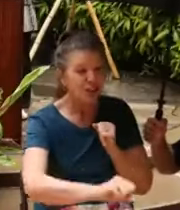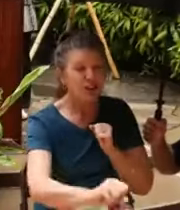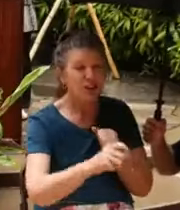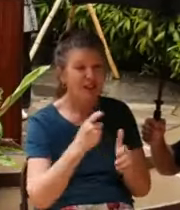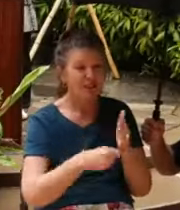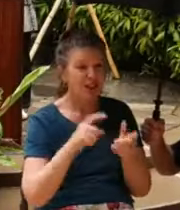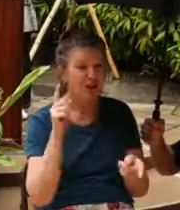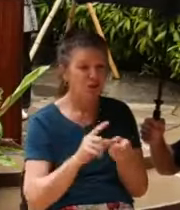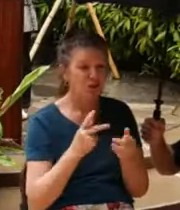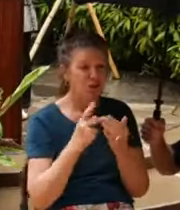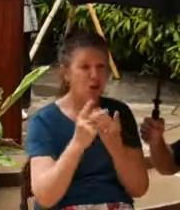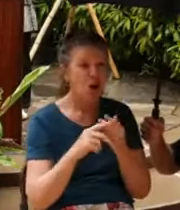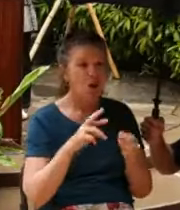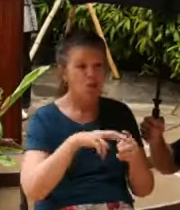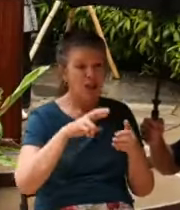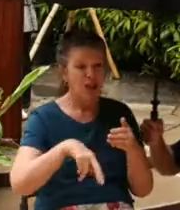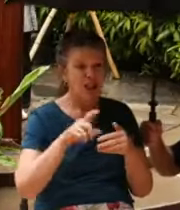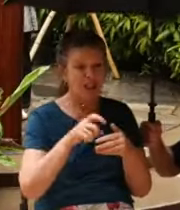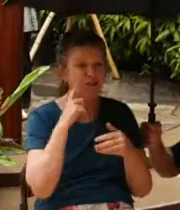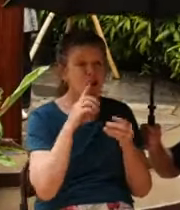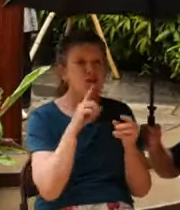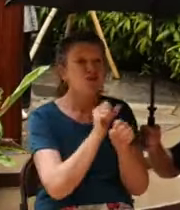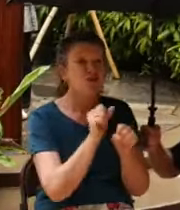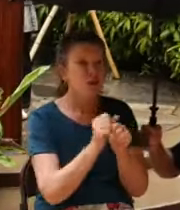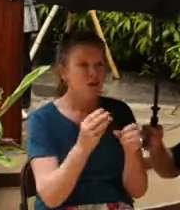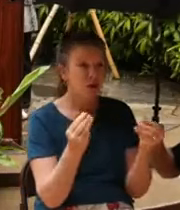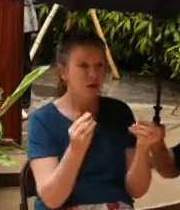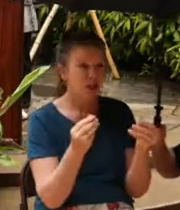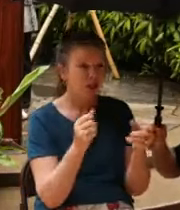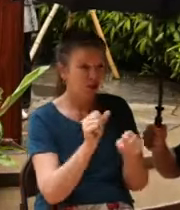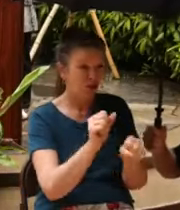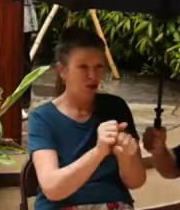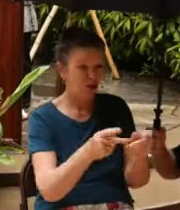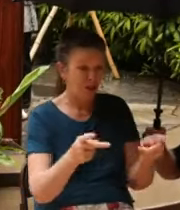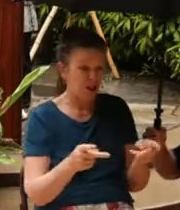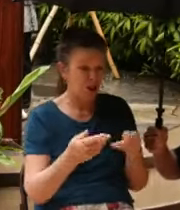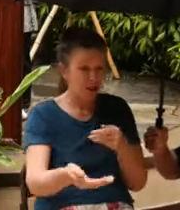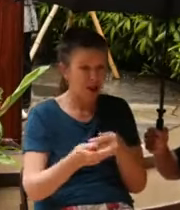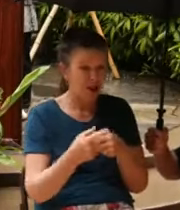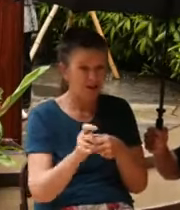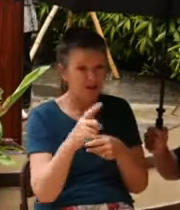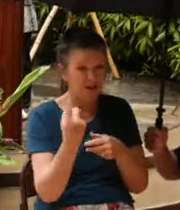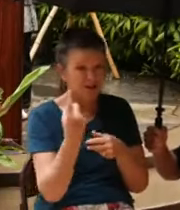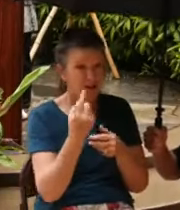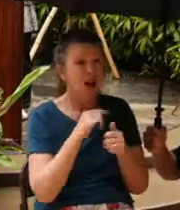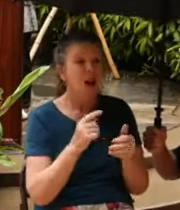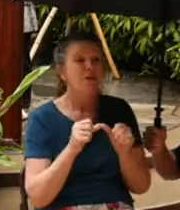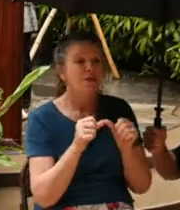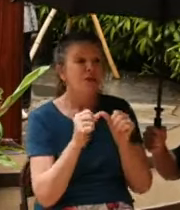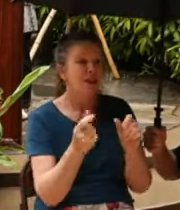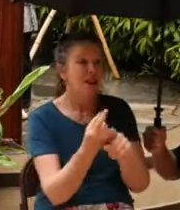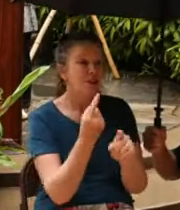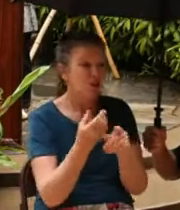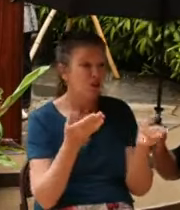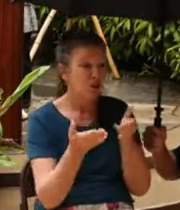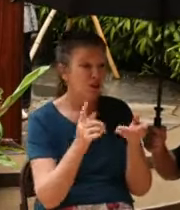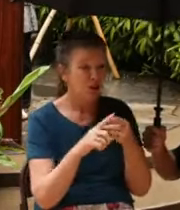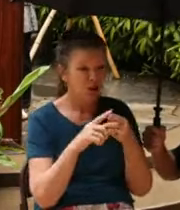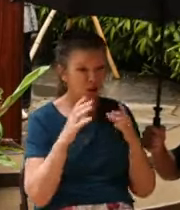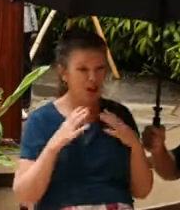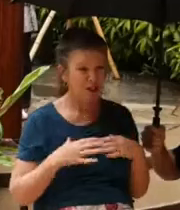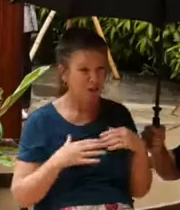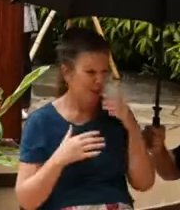has resulted in the need for a real property position to help maintain adequate service to our